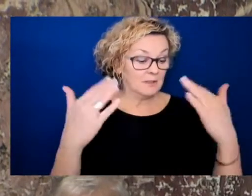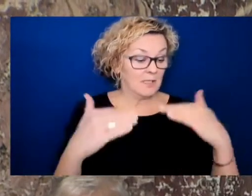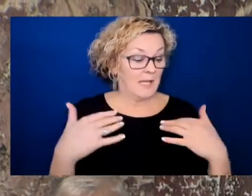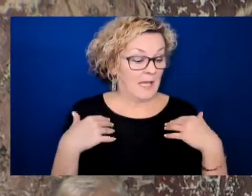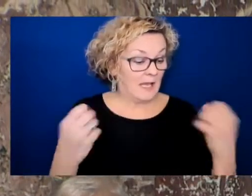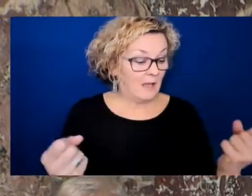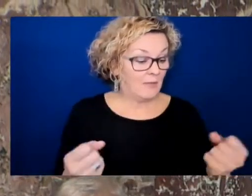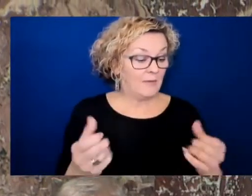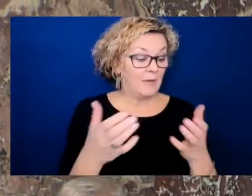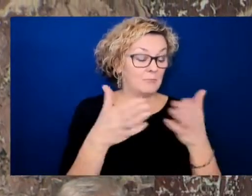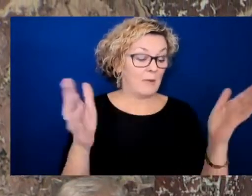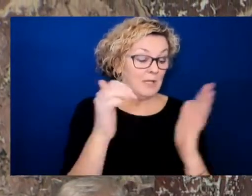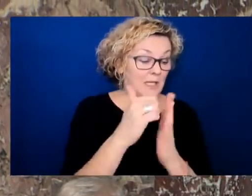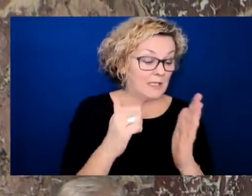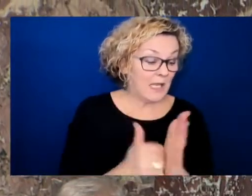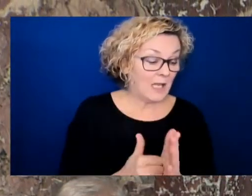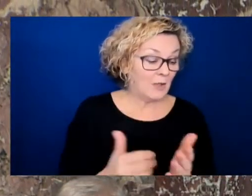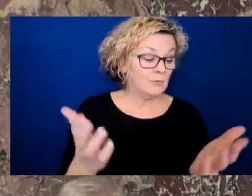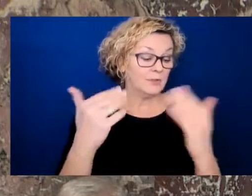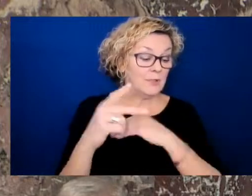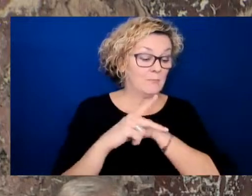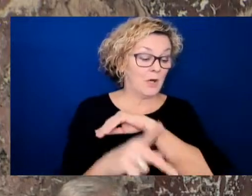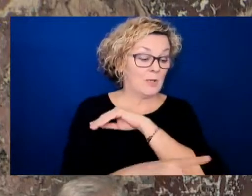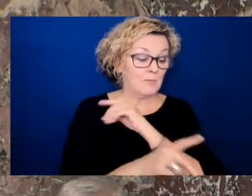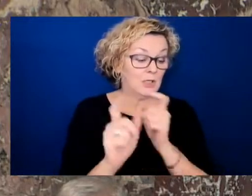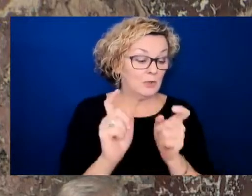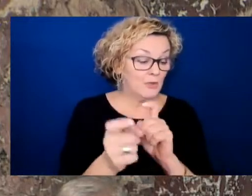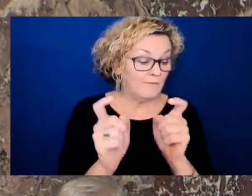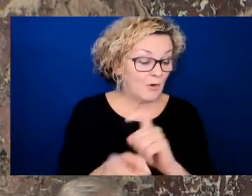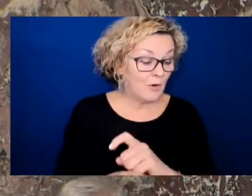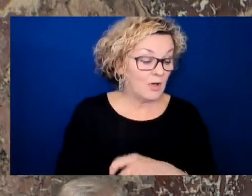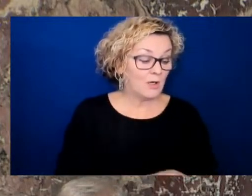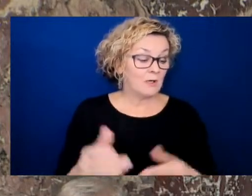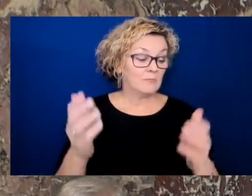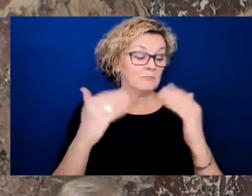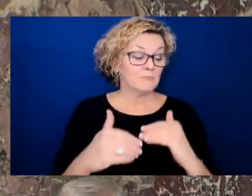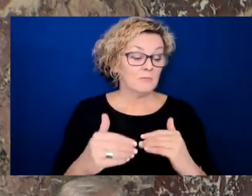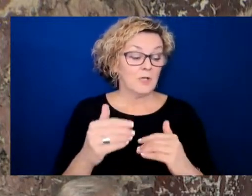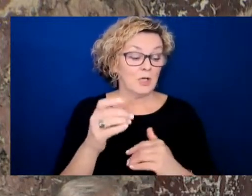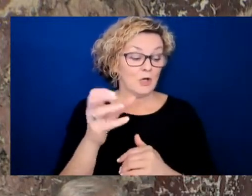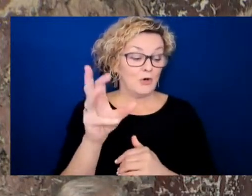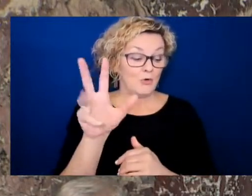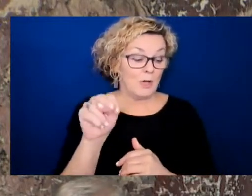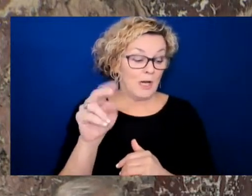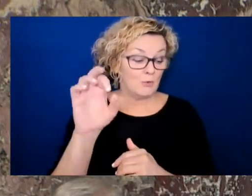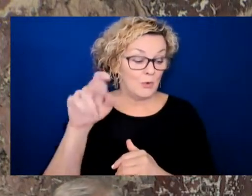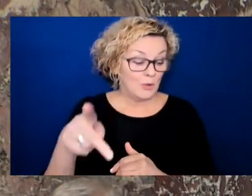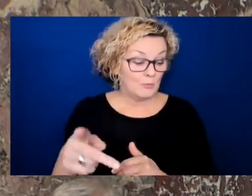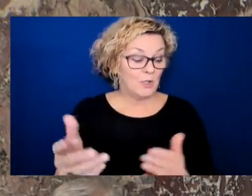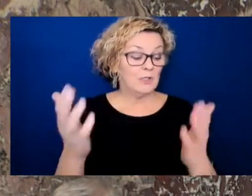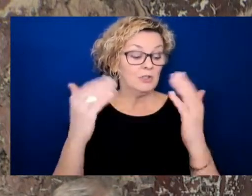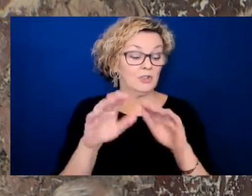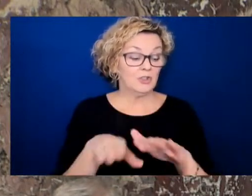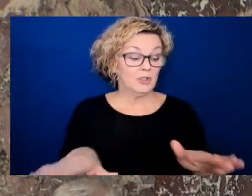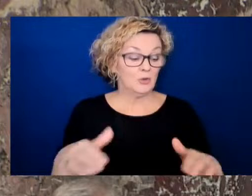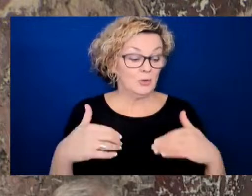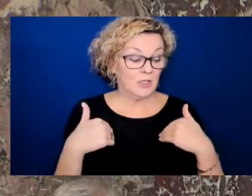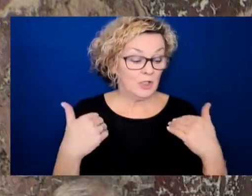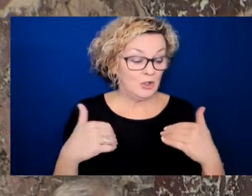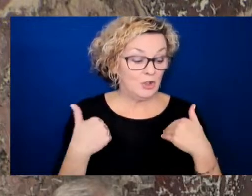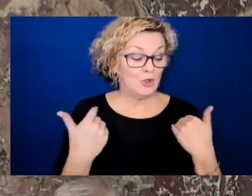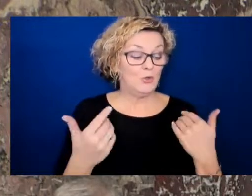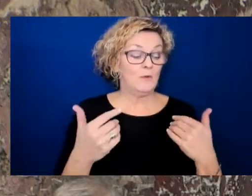Reform; Ethical Conduct, Standing Orders and Private Bills; 7, Crown Corporations; 8, Children and Youth; 9, Agriculture, Fish and